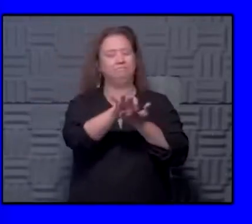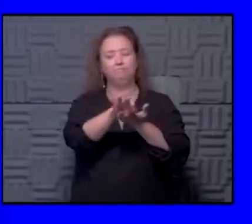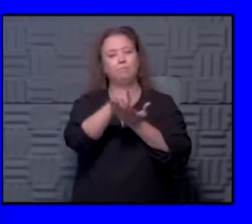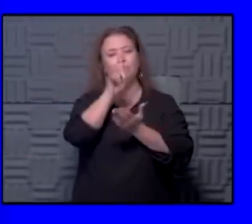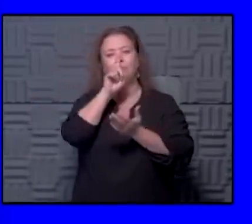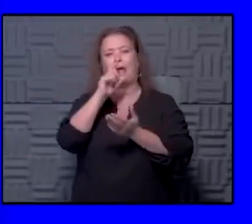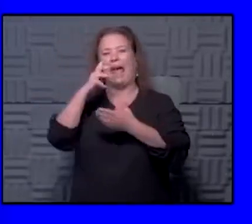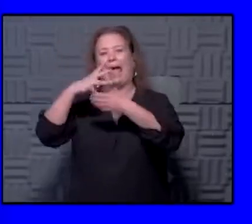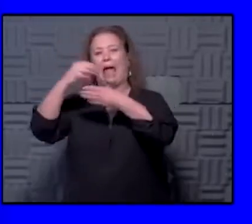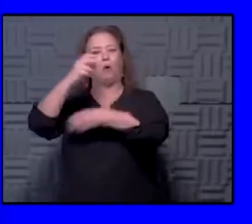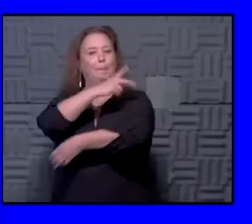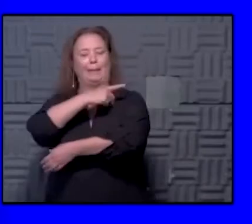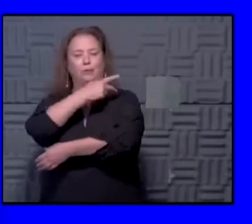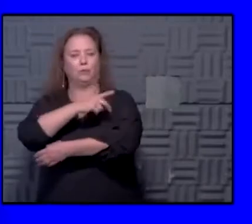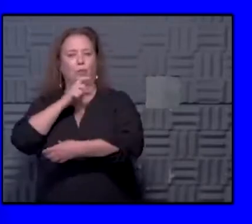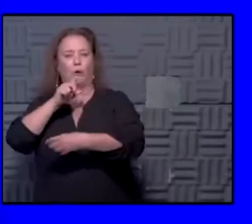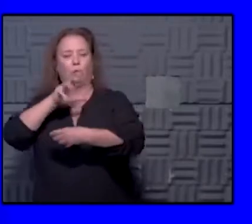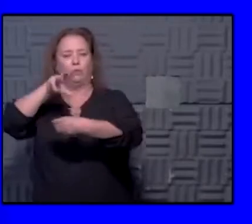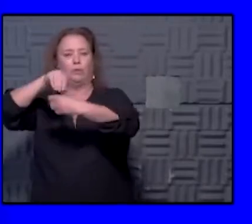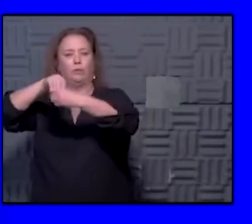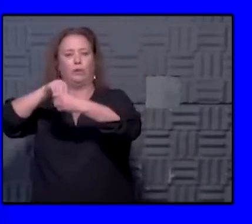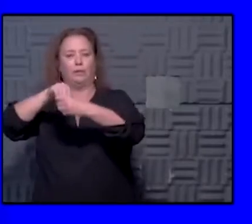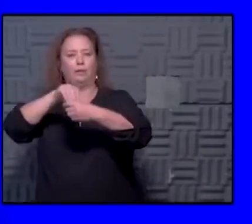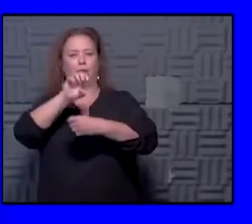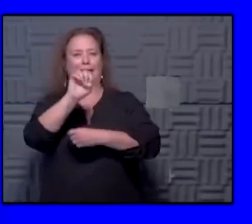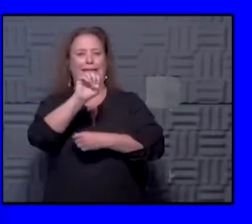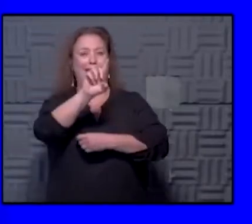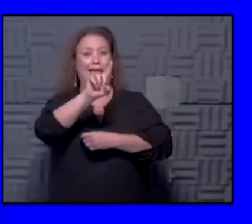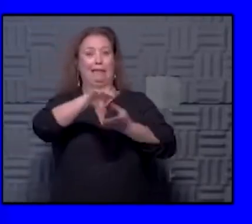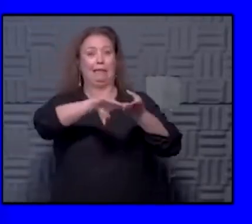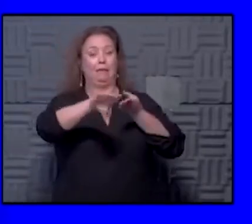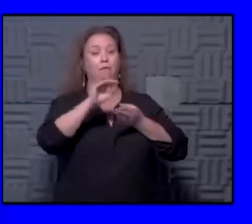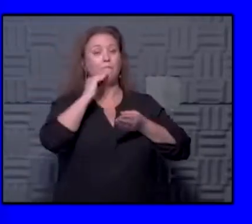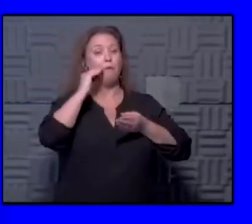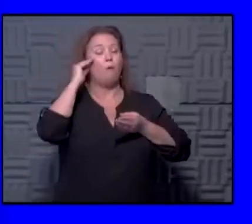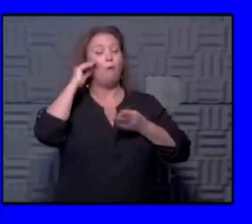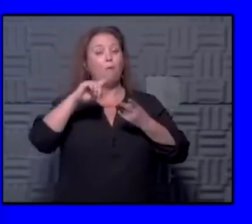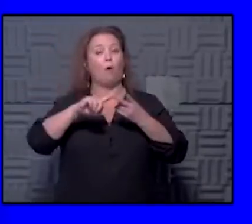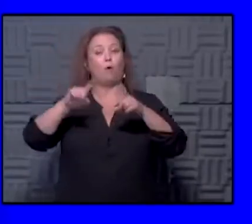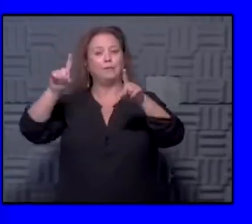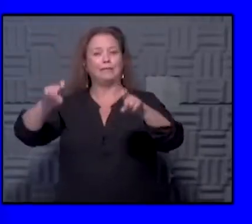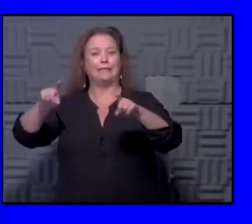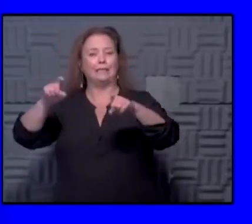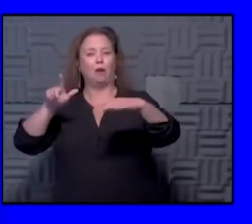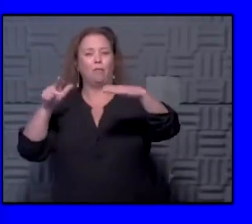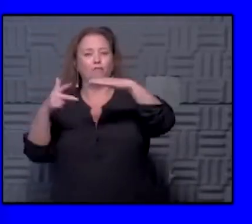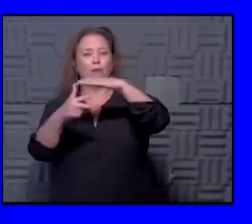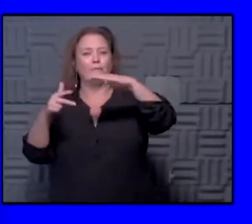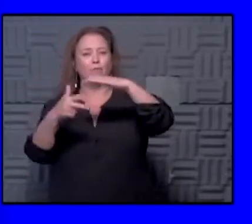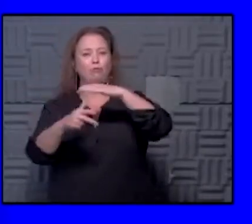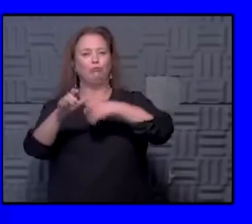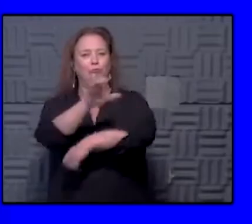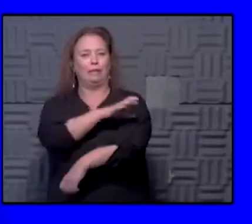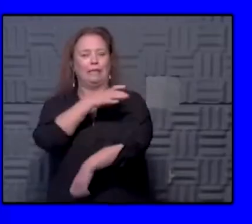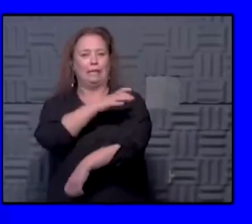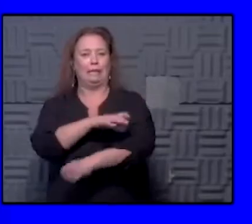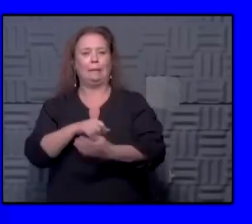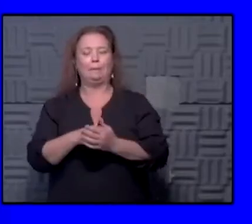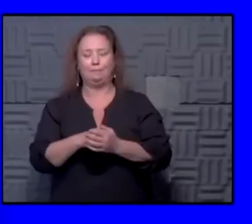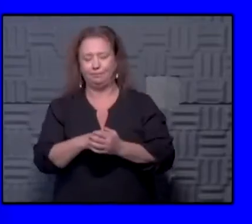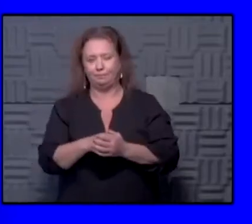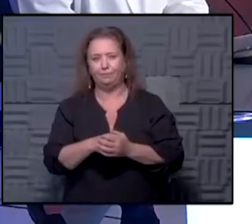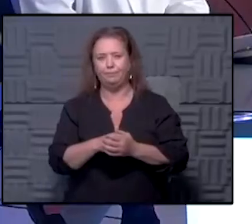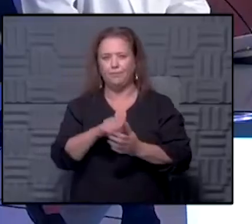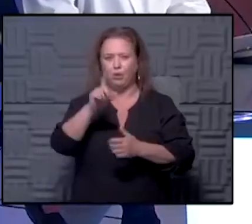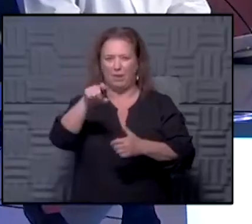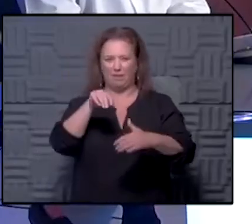the outpatients that come through the ED and then go home, or that are tested, say, in the drive-through clinic and then go home. Yeah, so you have to